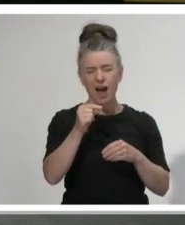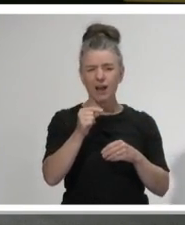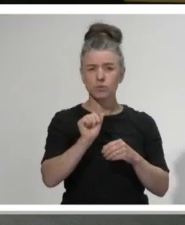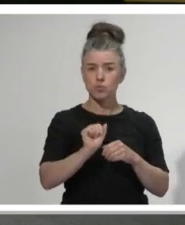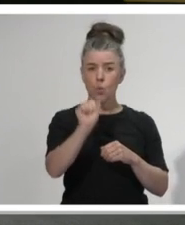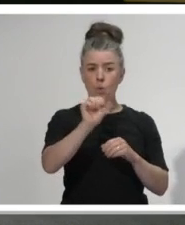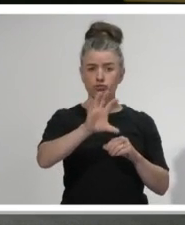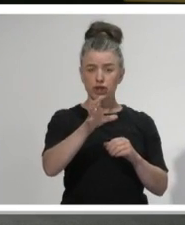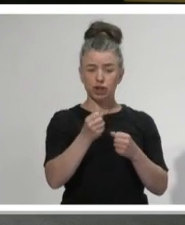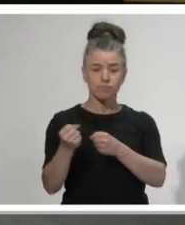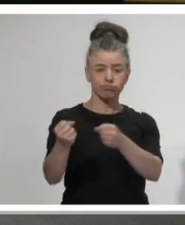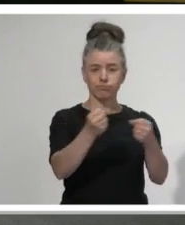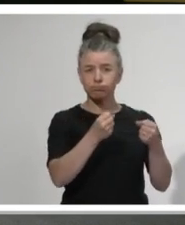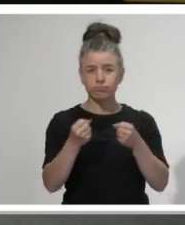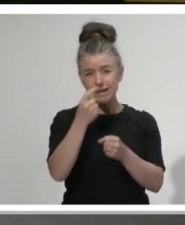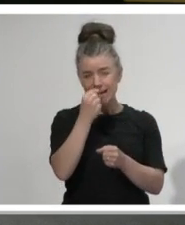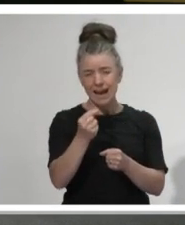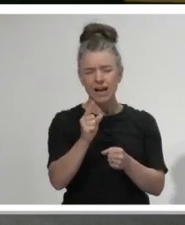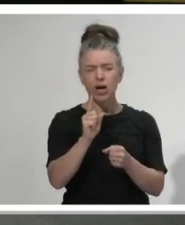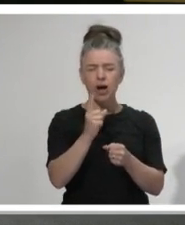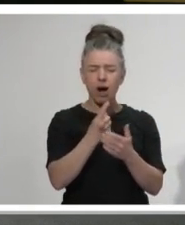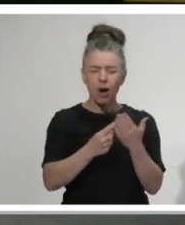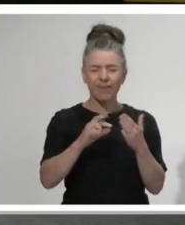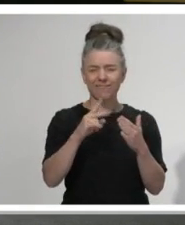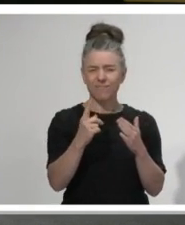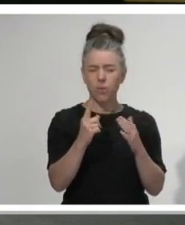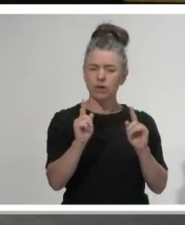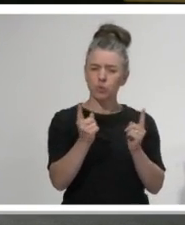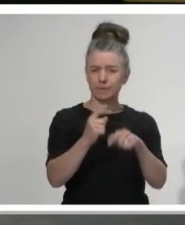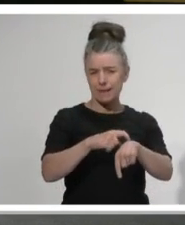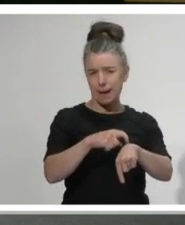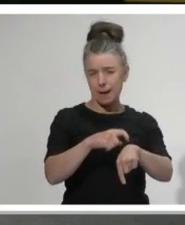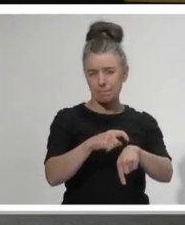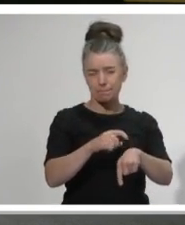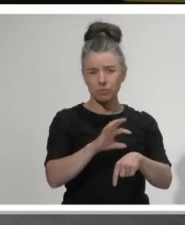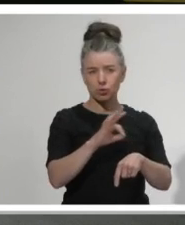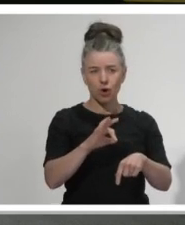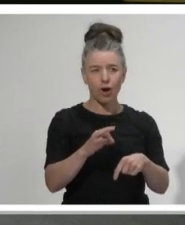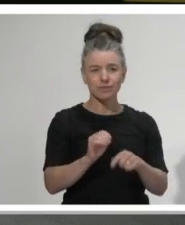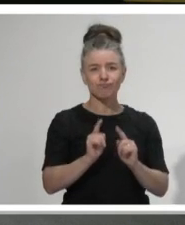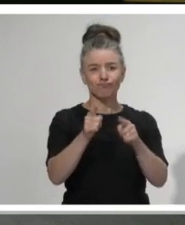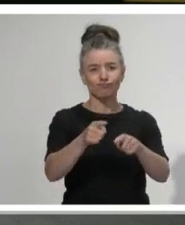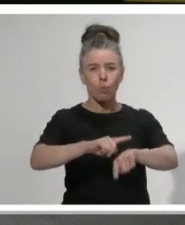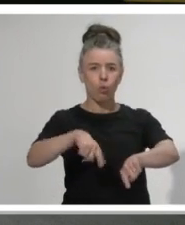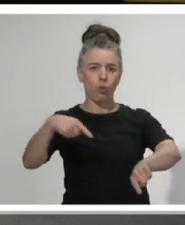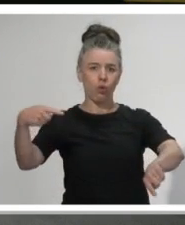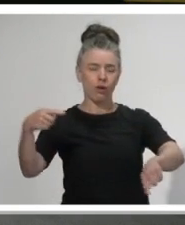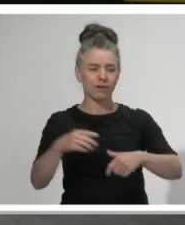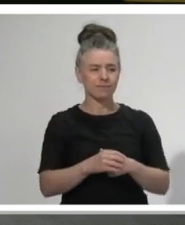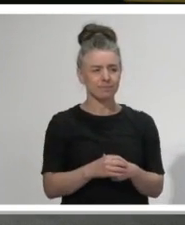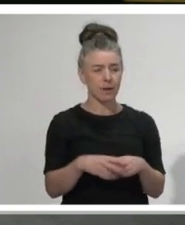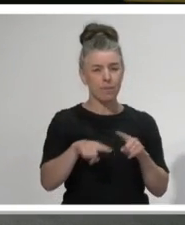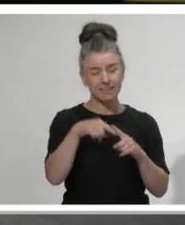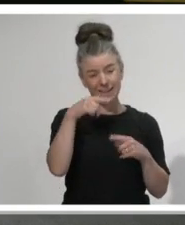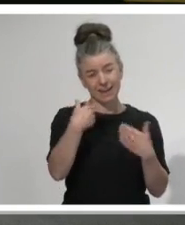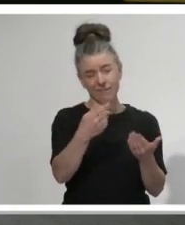but that is for short-term recreation. It's also to make sure that there are some further options available for people, but the